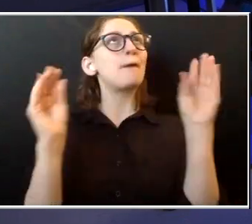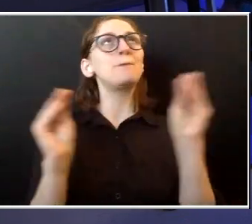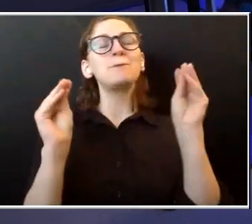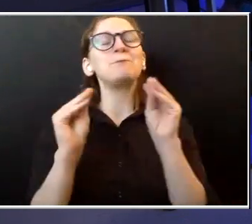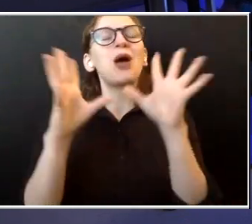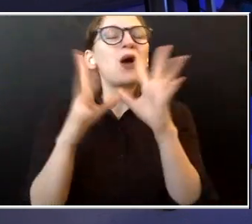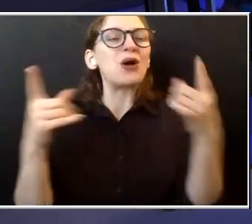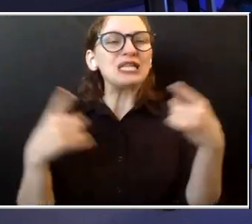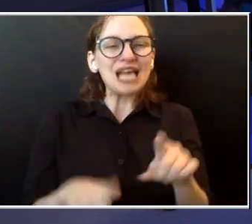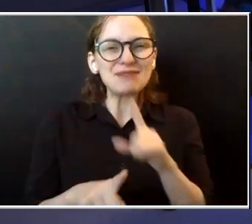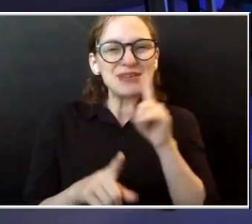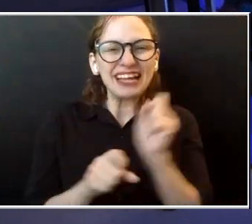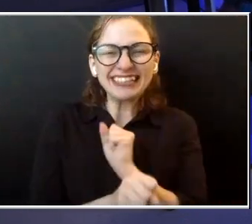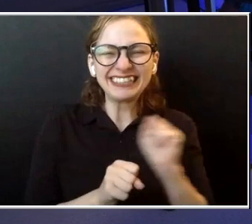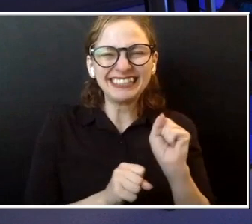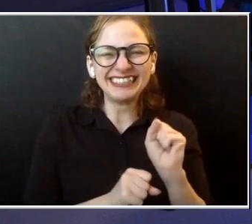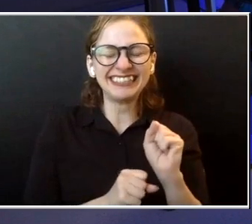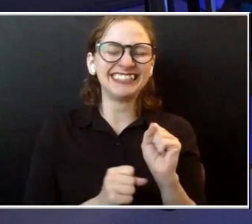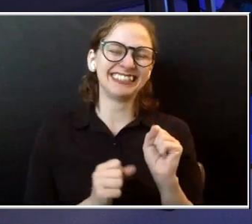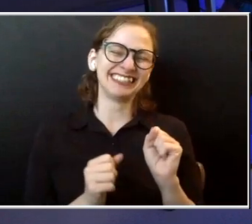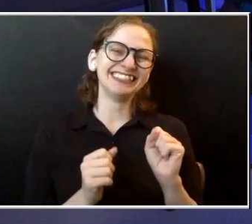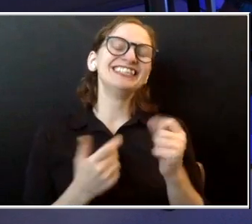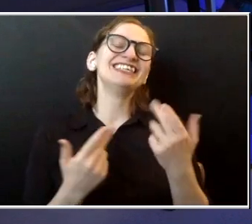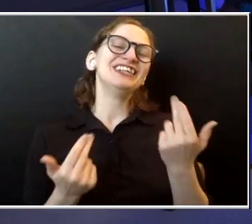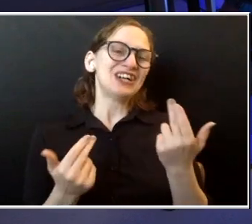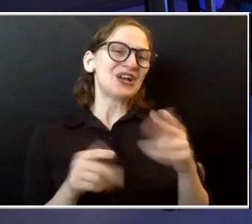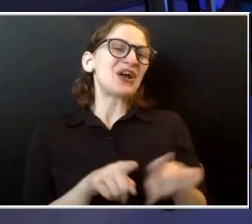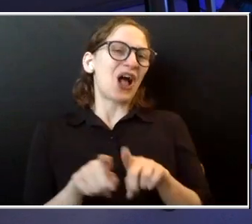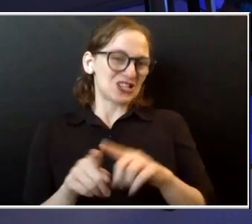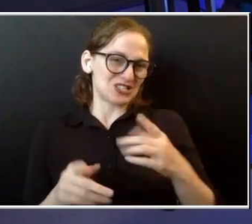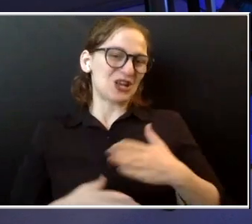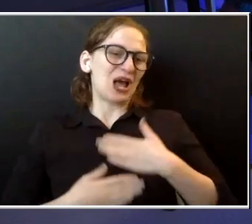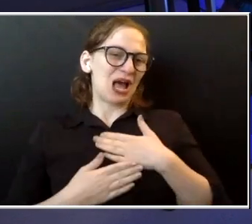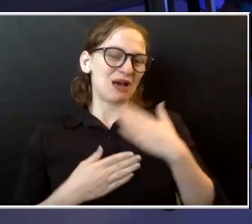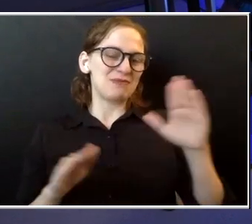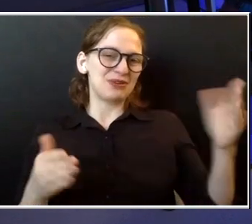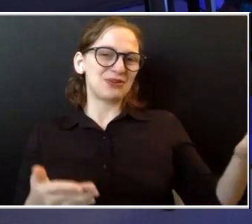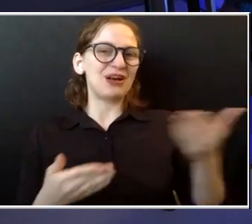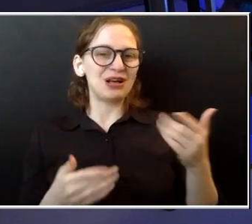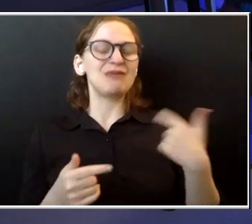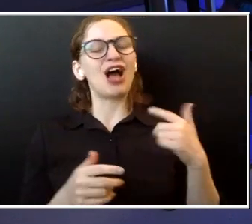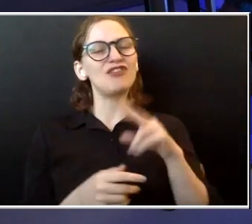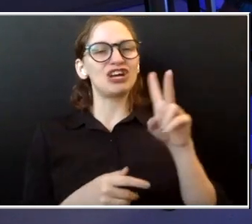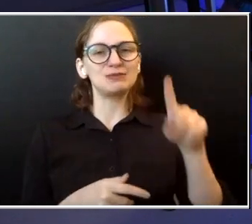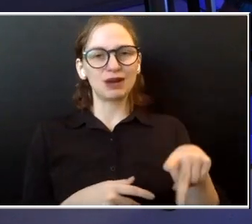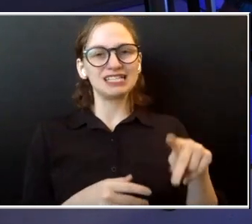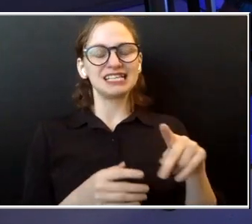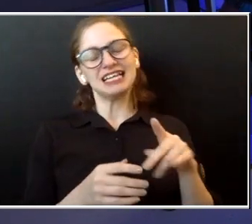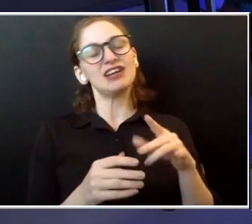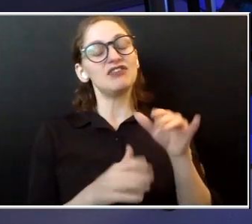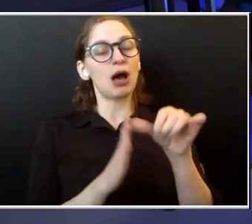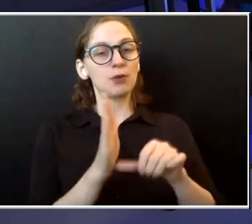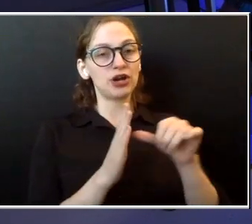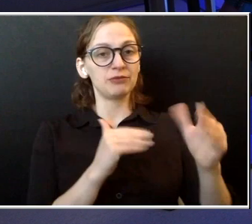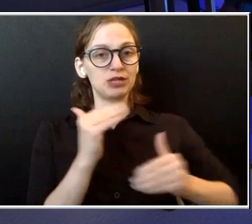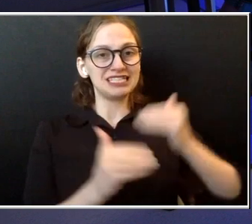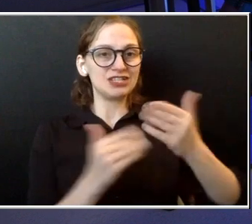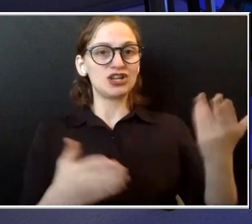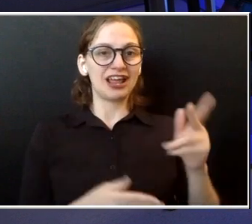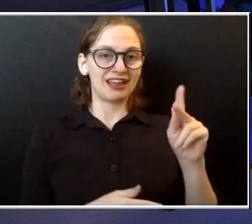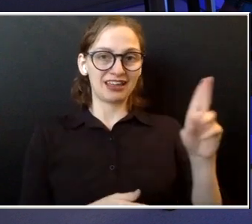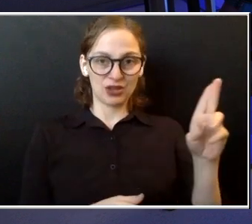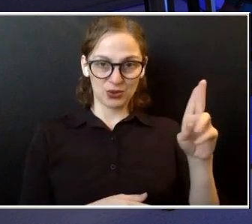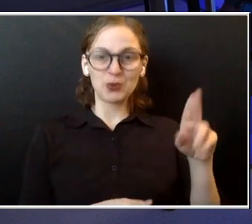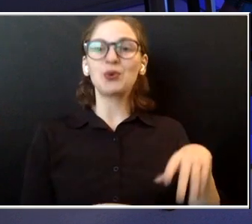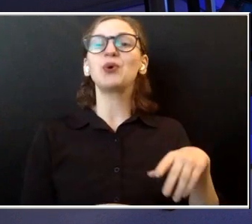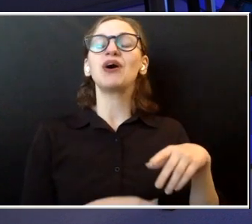are also delighted to welcome Dr. Sean Kumer, Vice President of Perioperative Procedural Services at the University of Kansas Health System. A lot of words. He's a good guy. He's also a